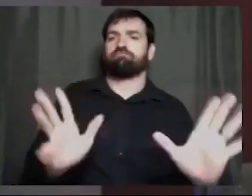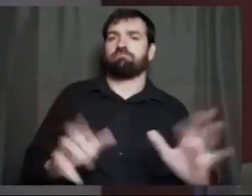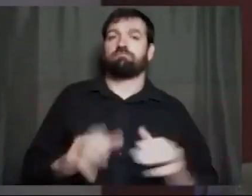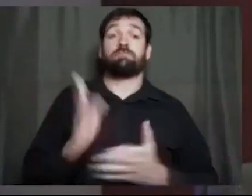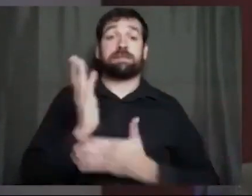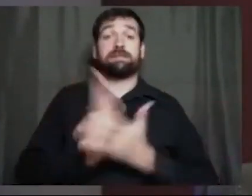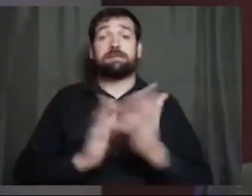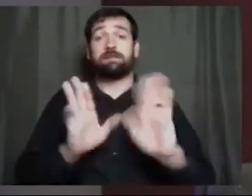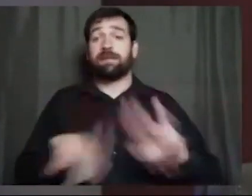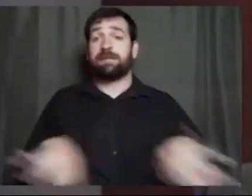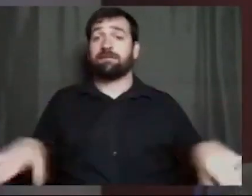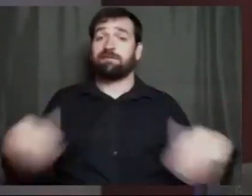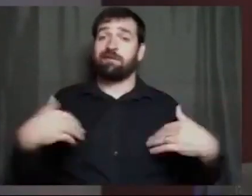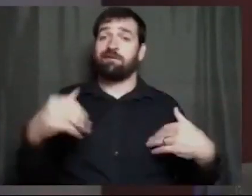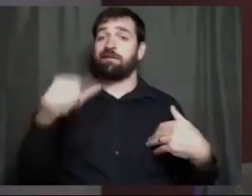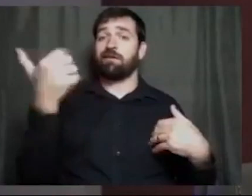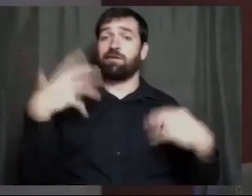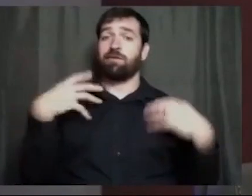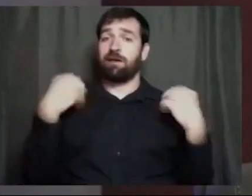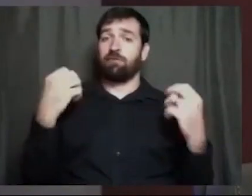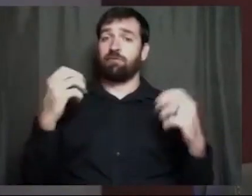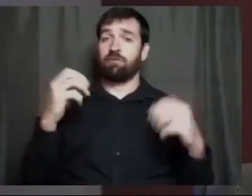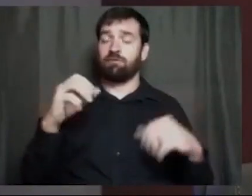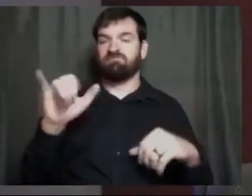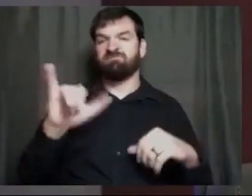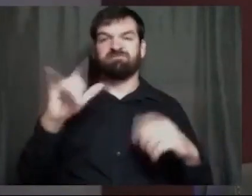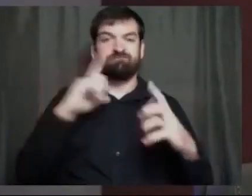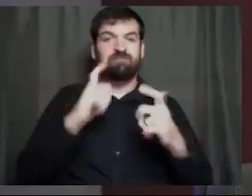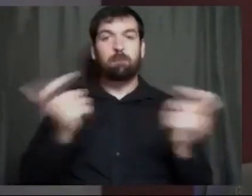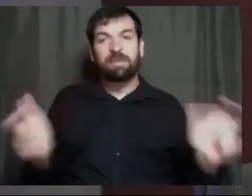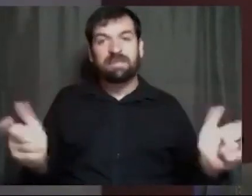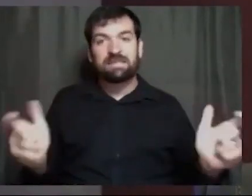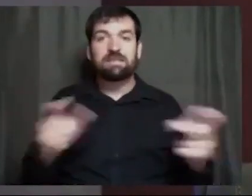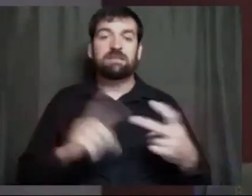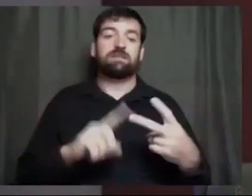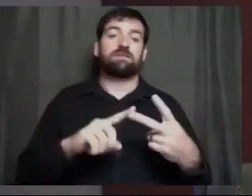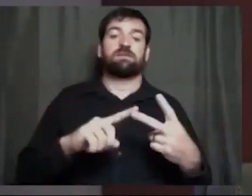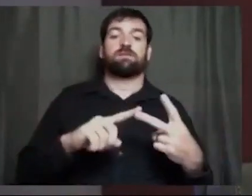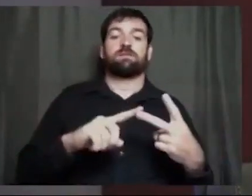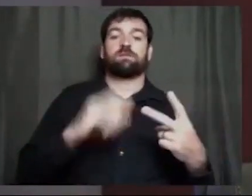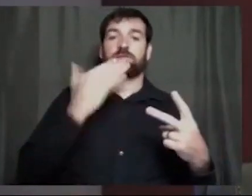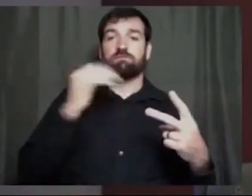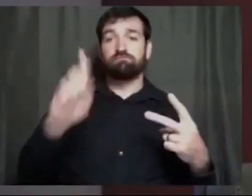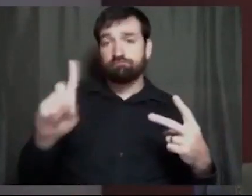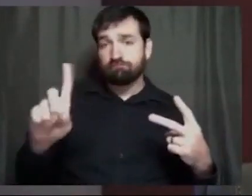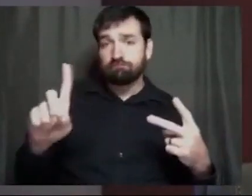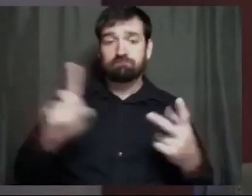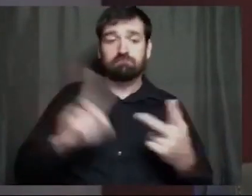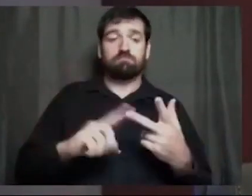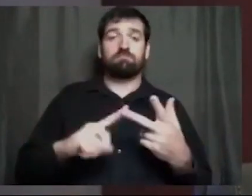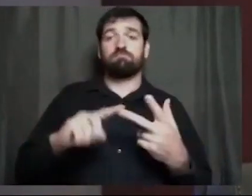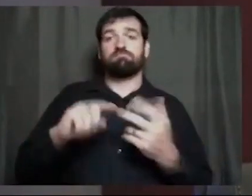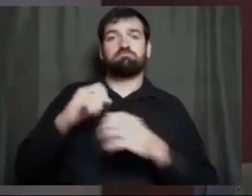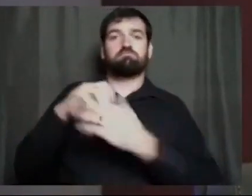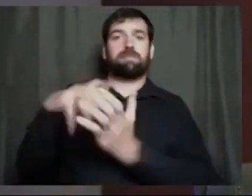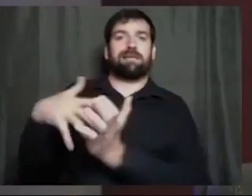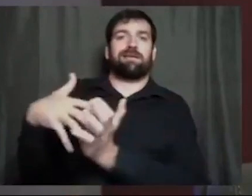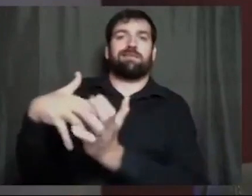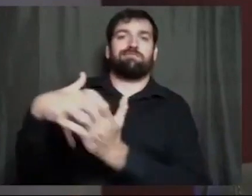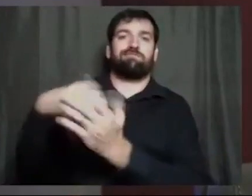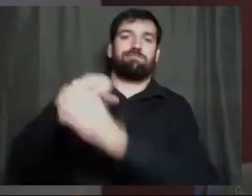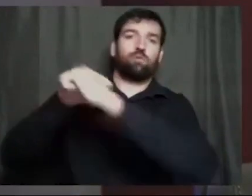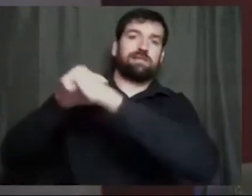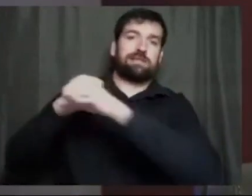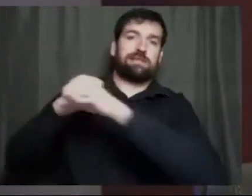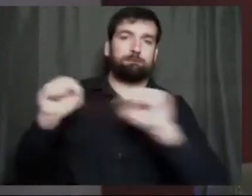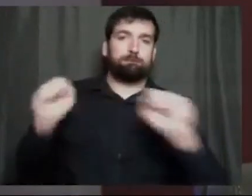some underlying risk factors such as obesity or diabetes or immune compromise for some reason, but not all of them. There are plenty